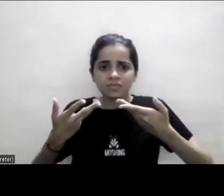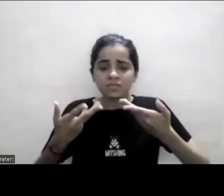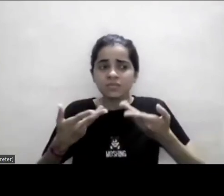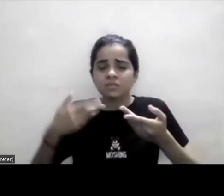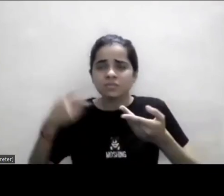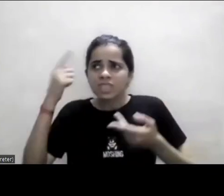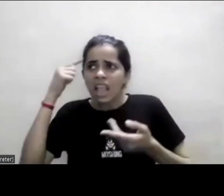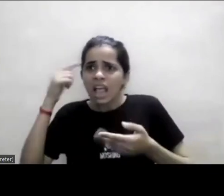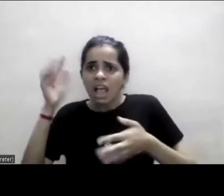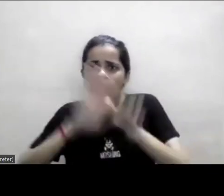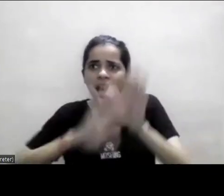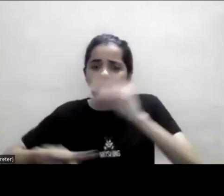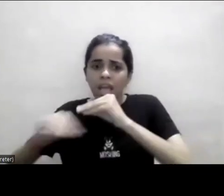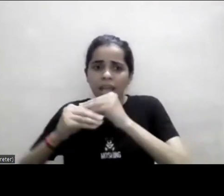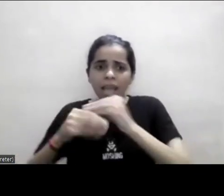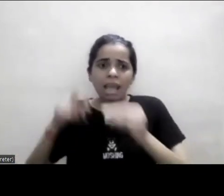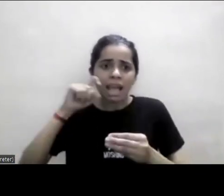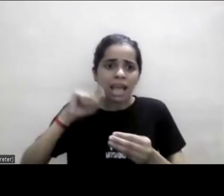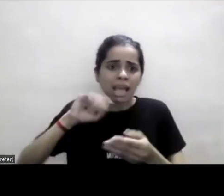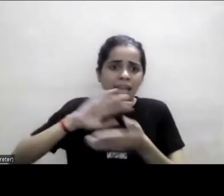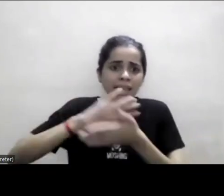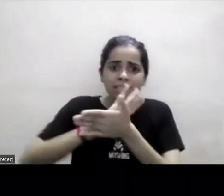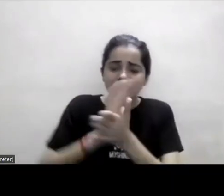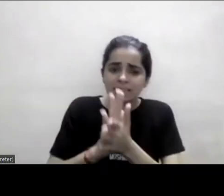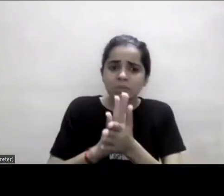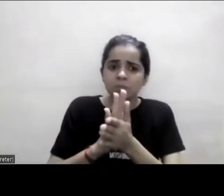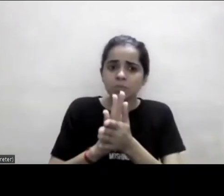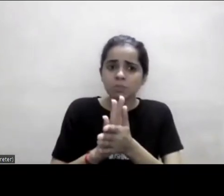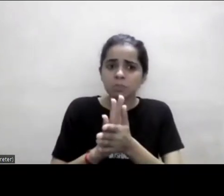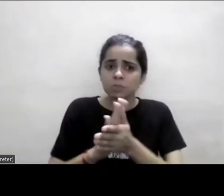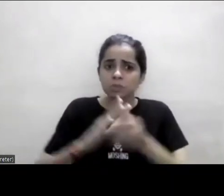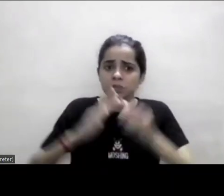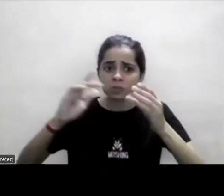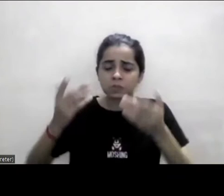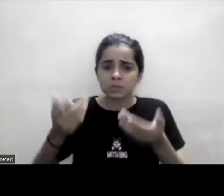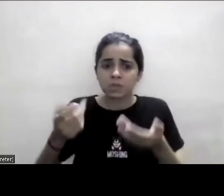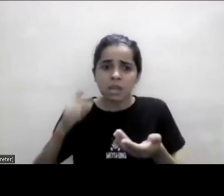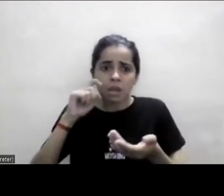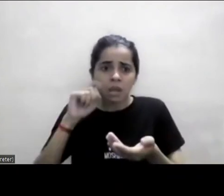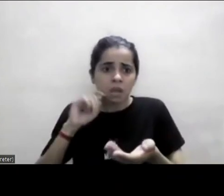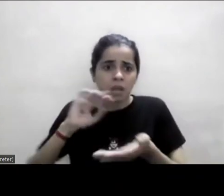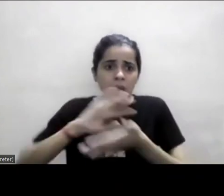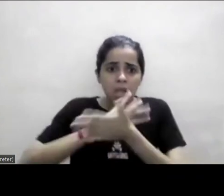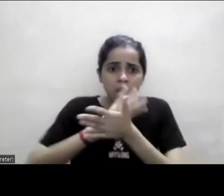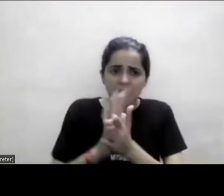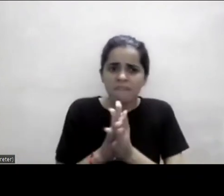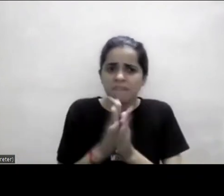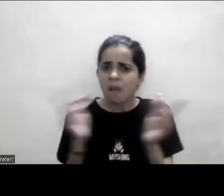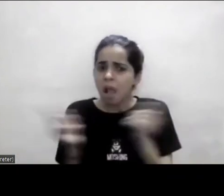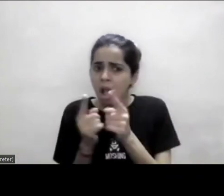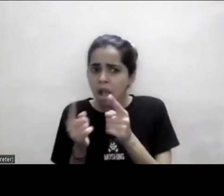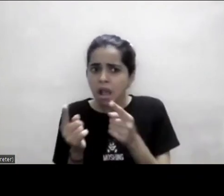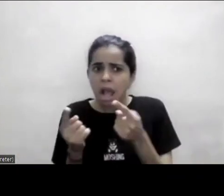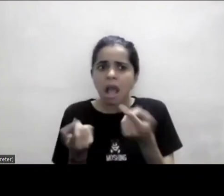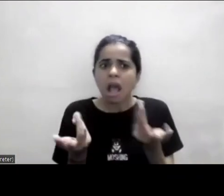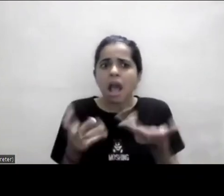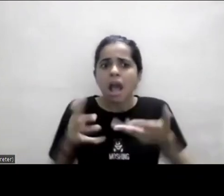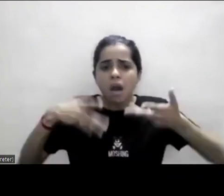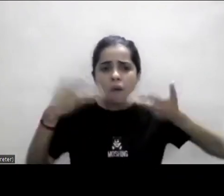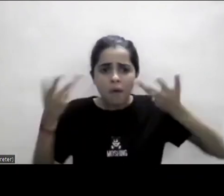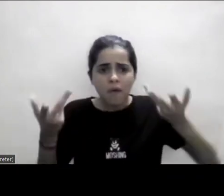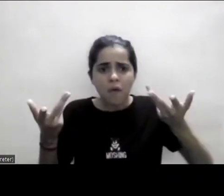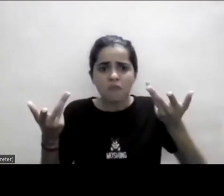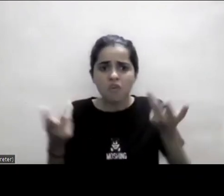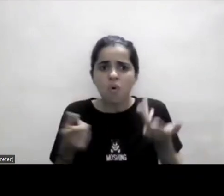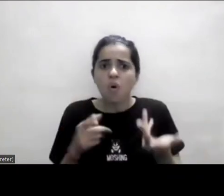analyze women who have been raped during the time of partition or during the time of any sort of conflict, say the